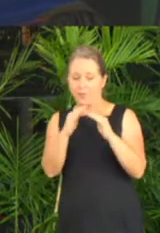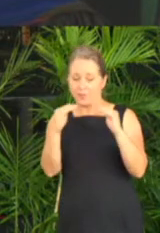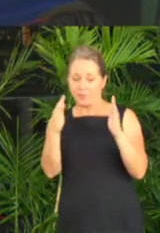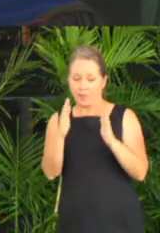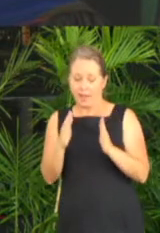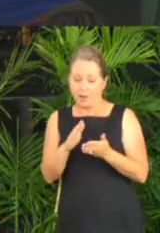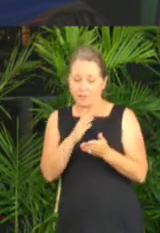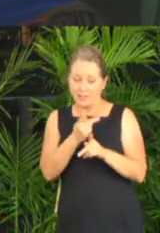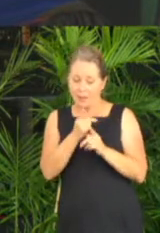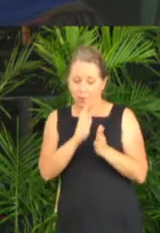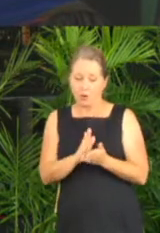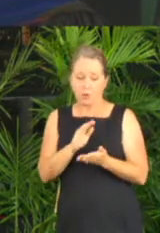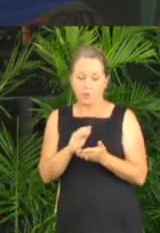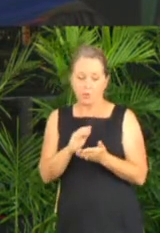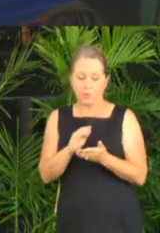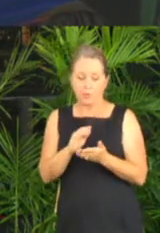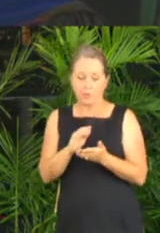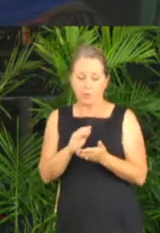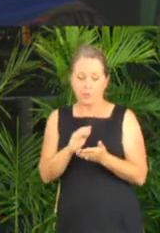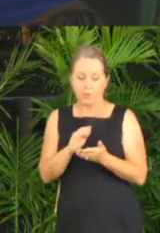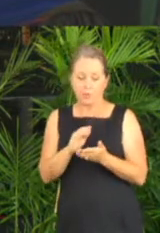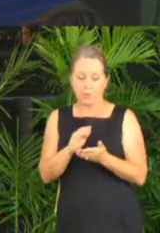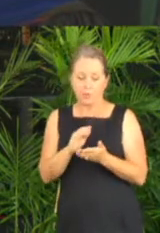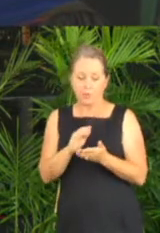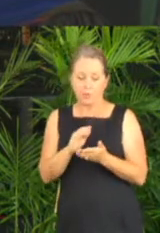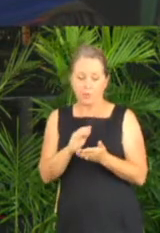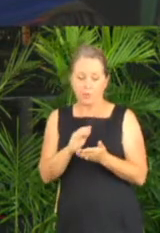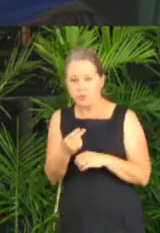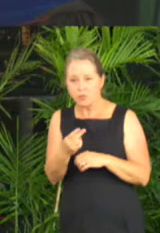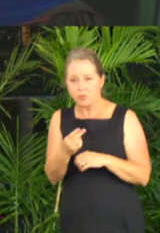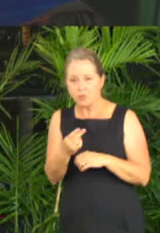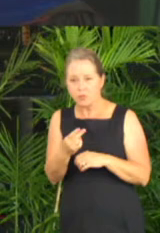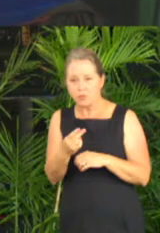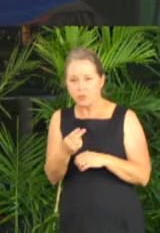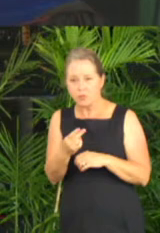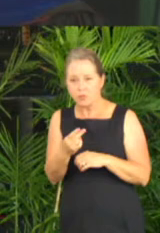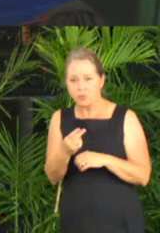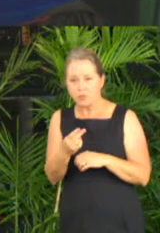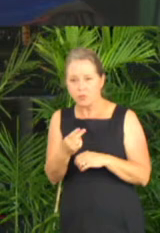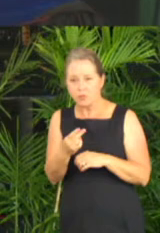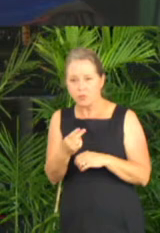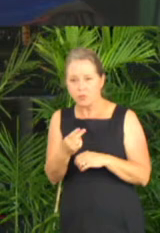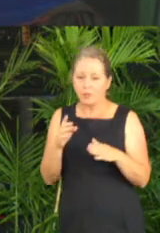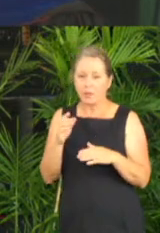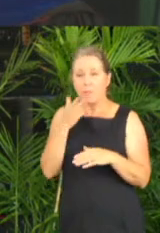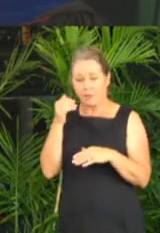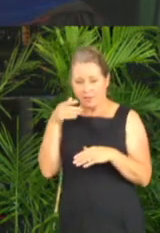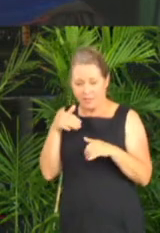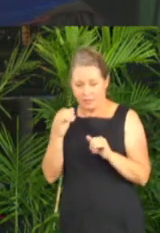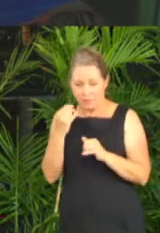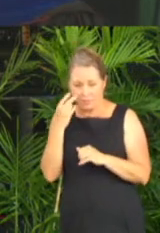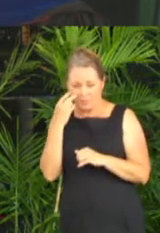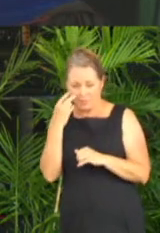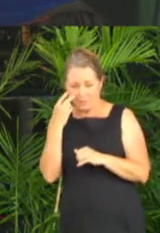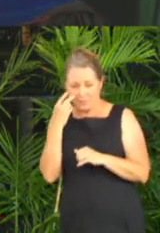trash? Do you know the person who serves you in the dining hall? Better yet, do you see them?